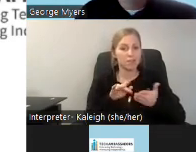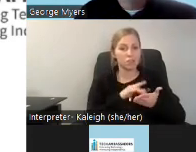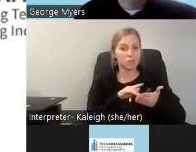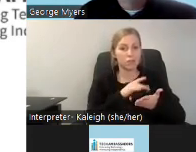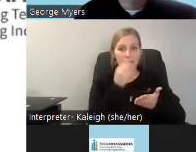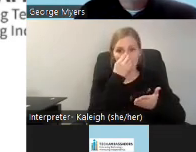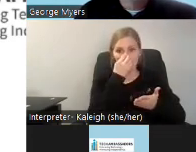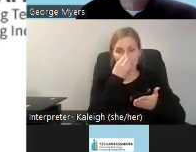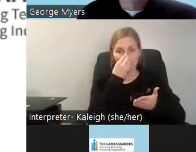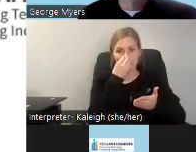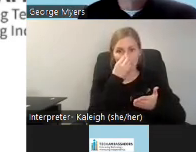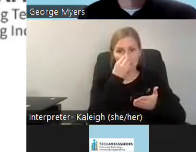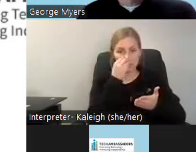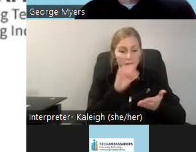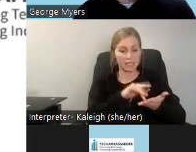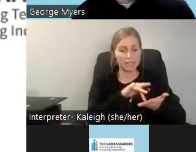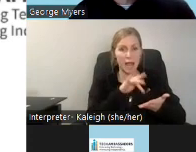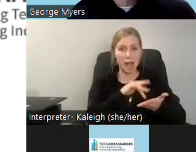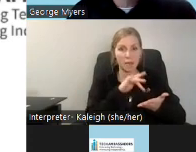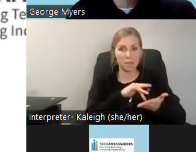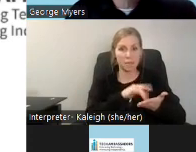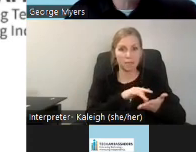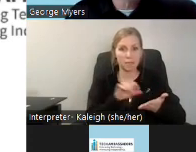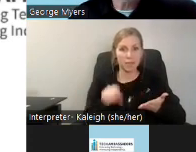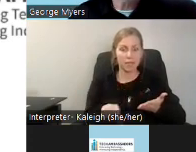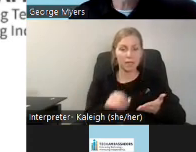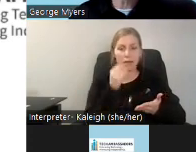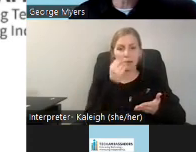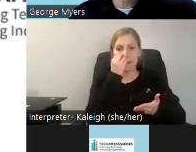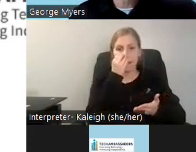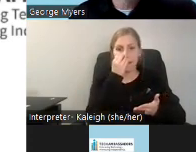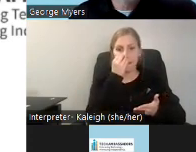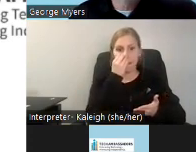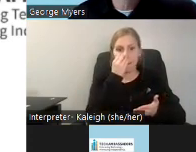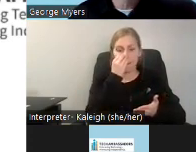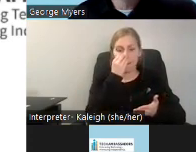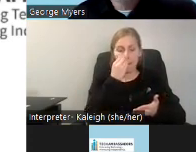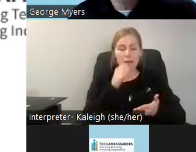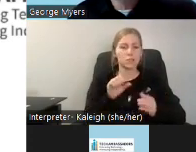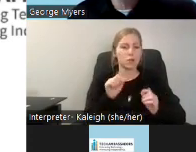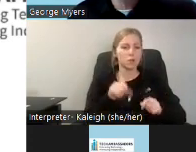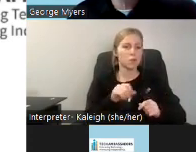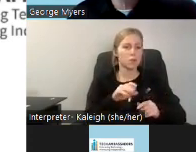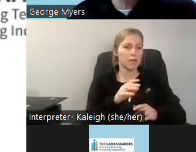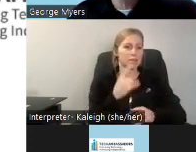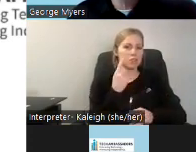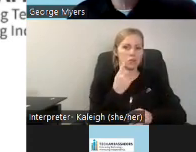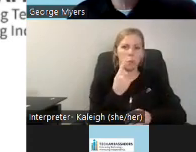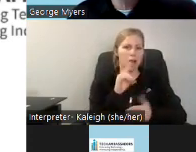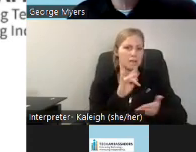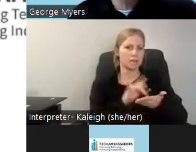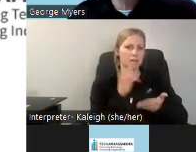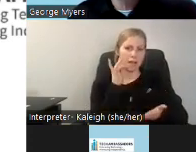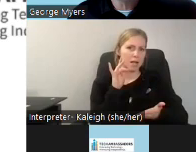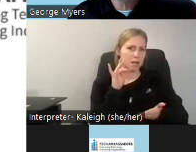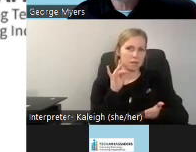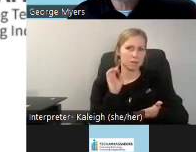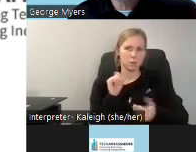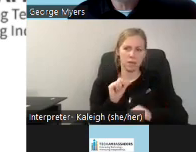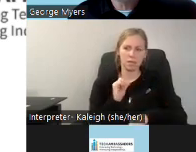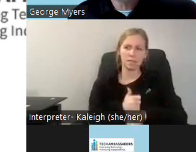can enable it by one click. But what it also does is